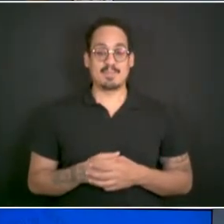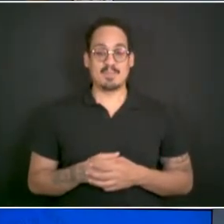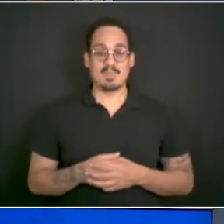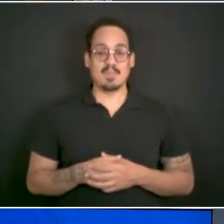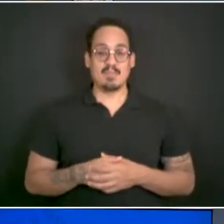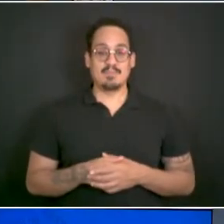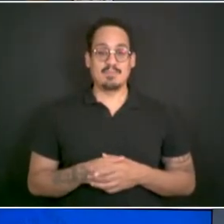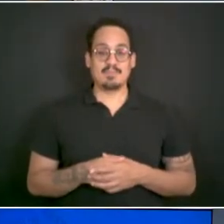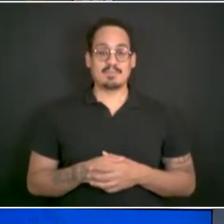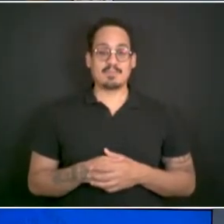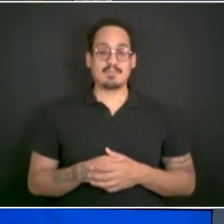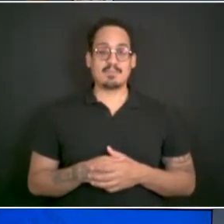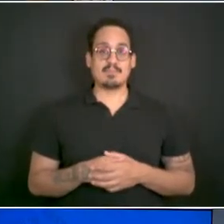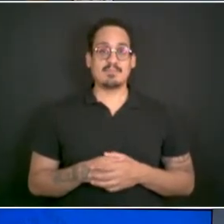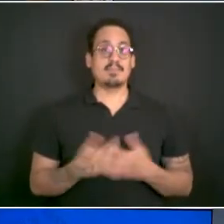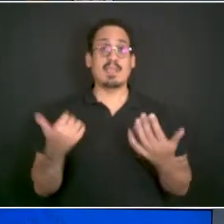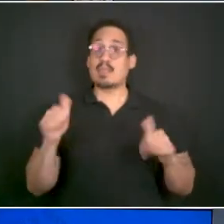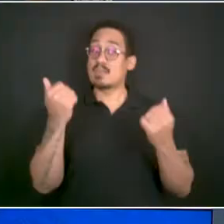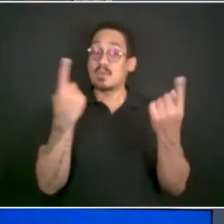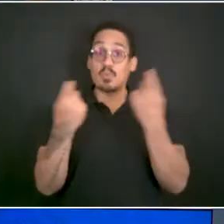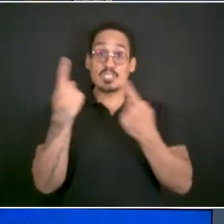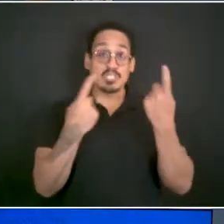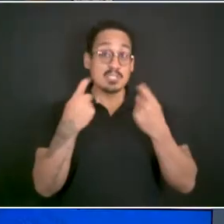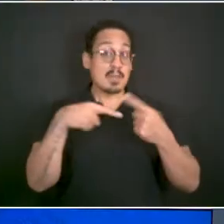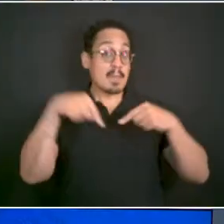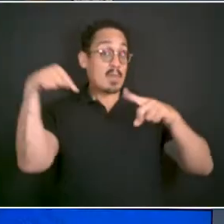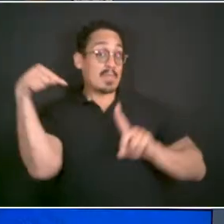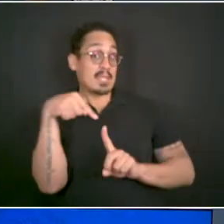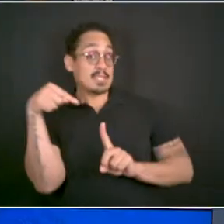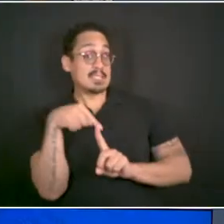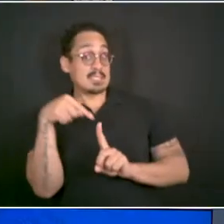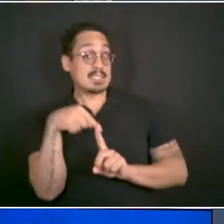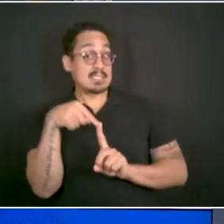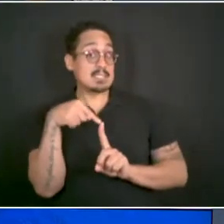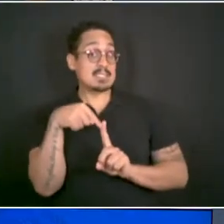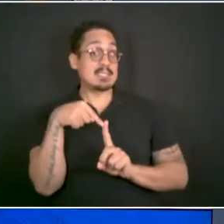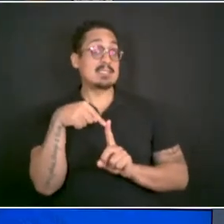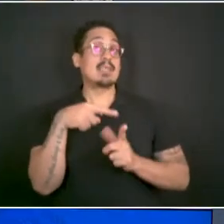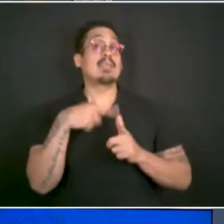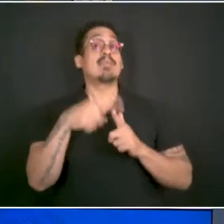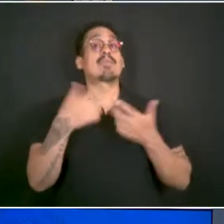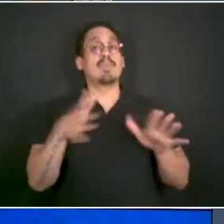Any questions on this before we go into off topics? Okay.